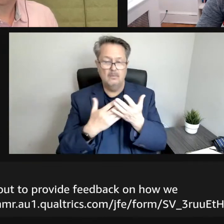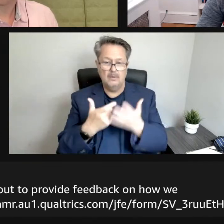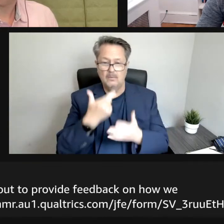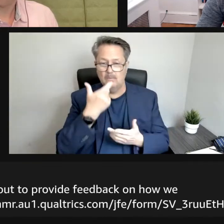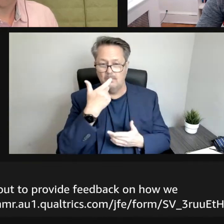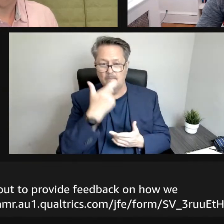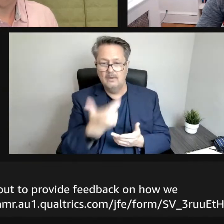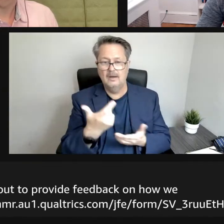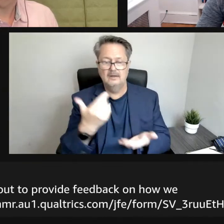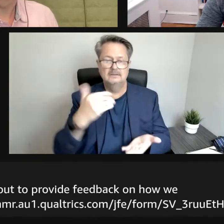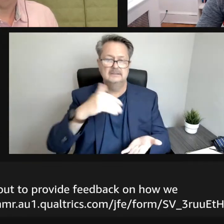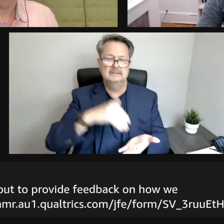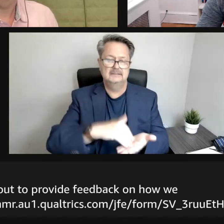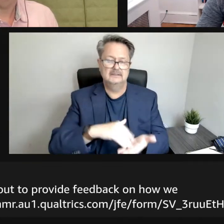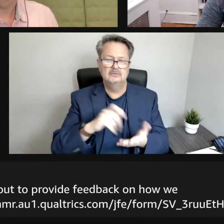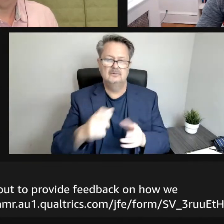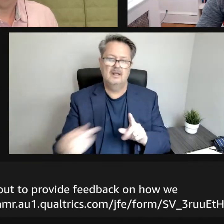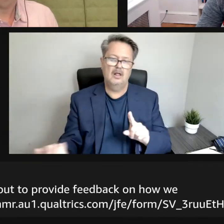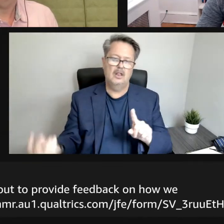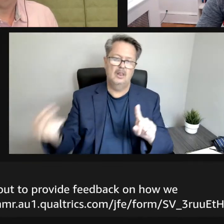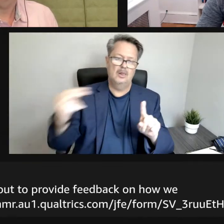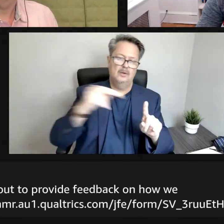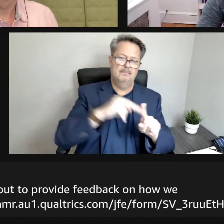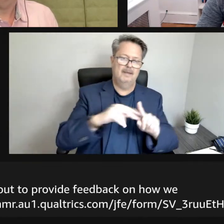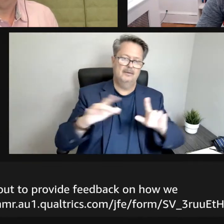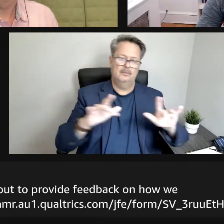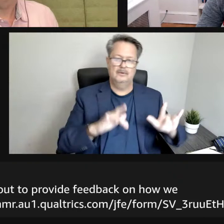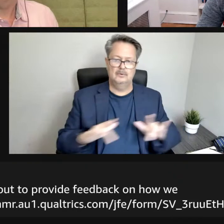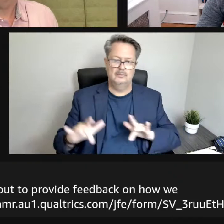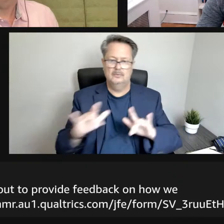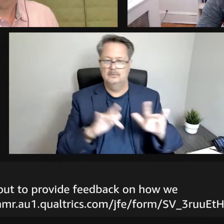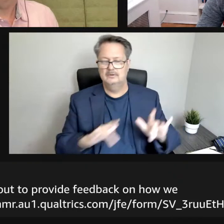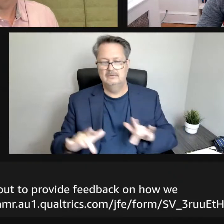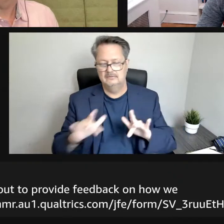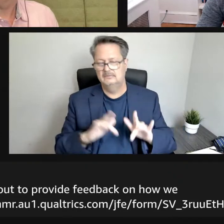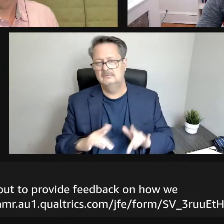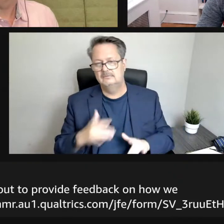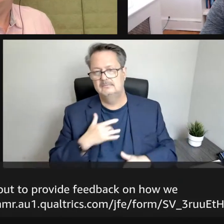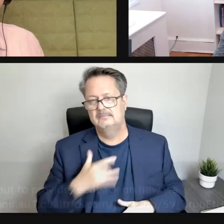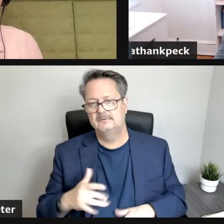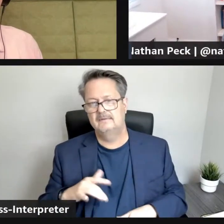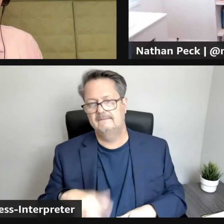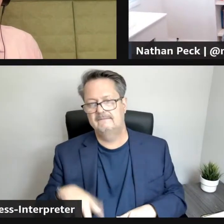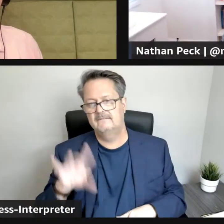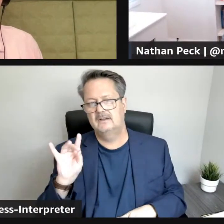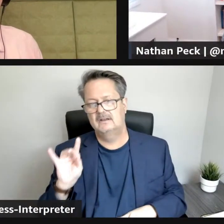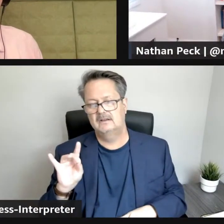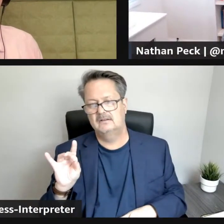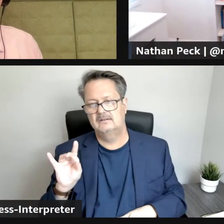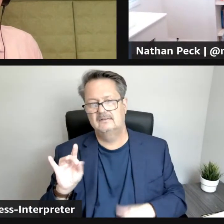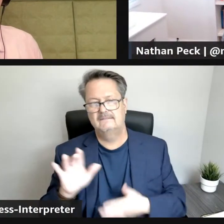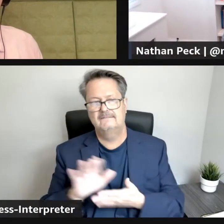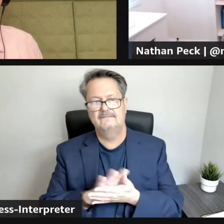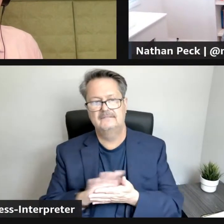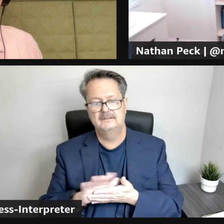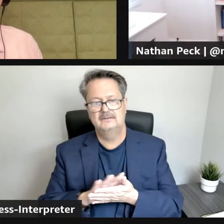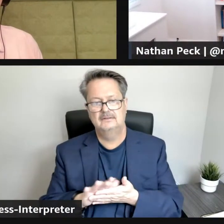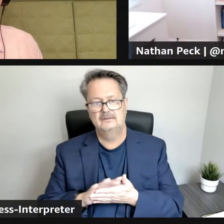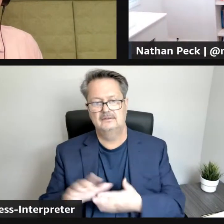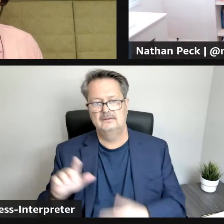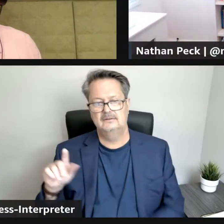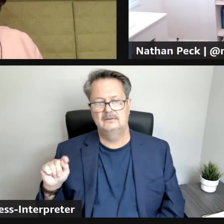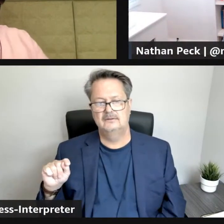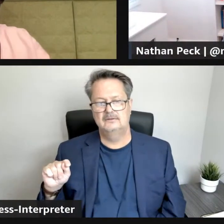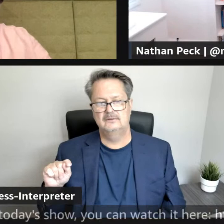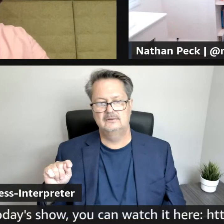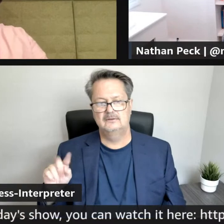you can always refer back to our recording. You can usually find it as a video on our Twitch channel, as